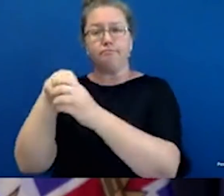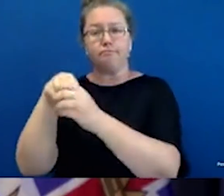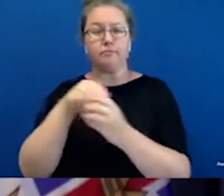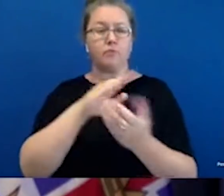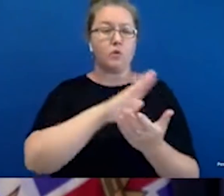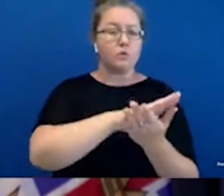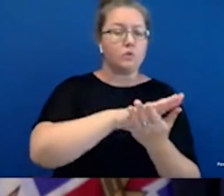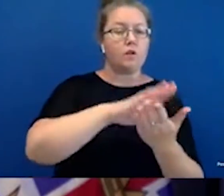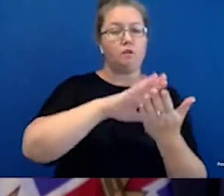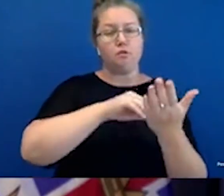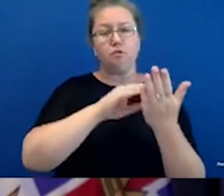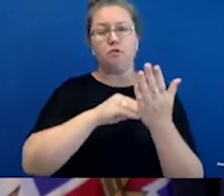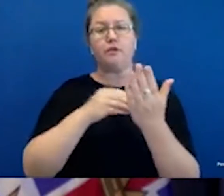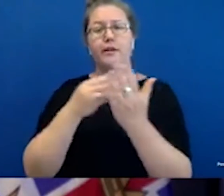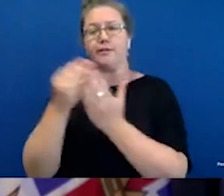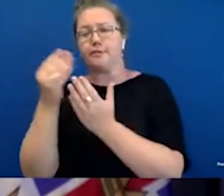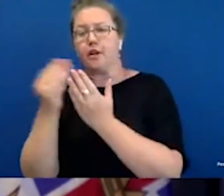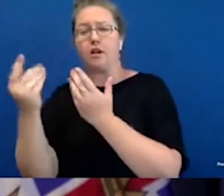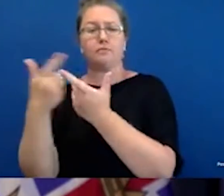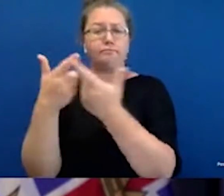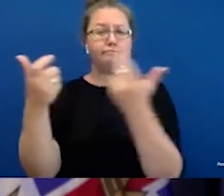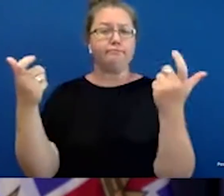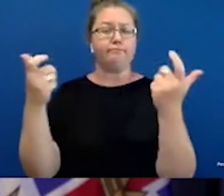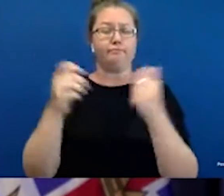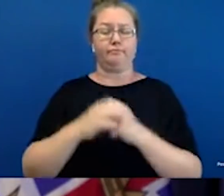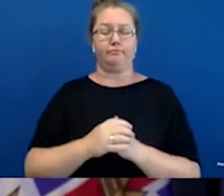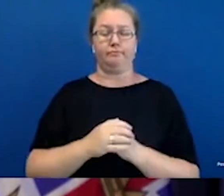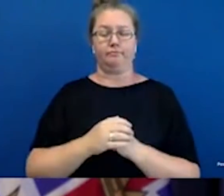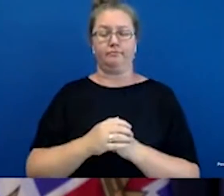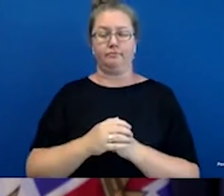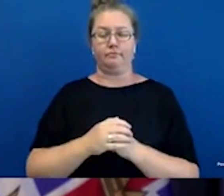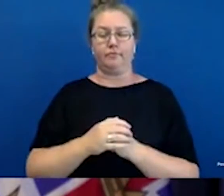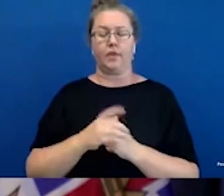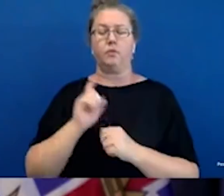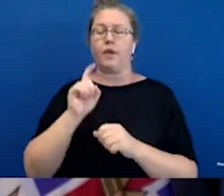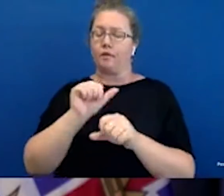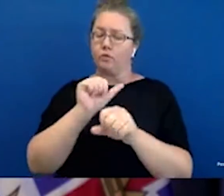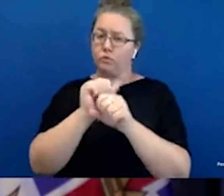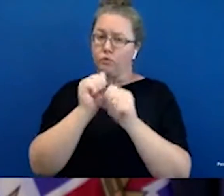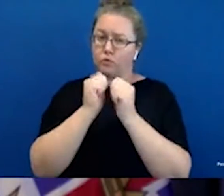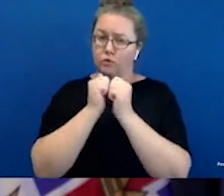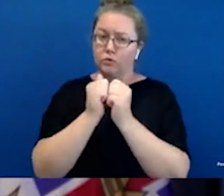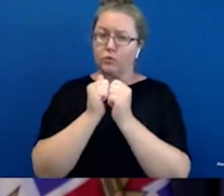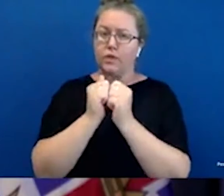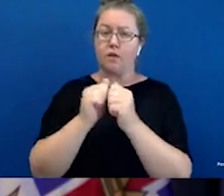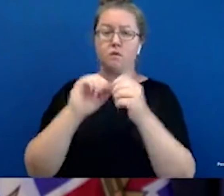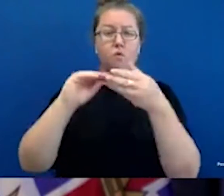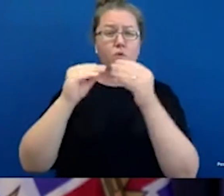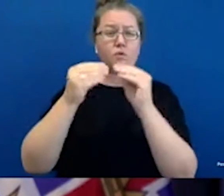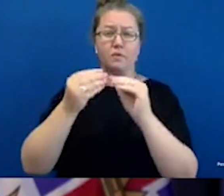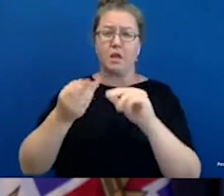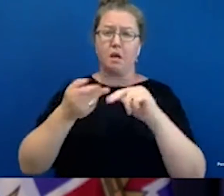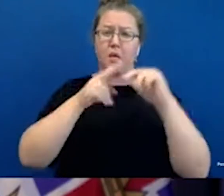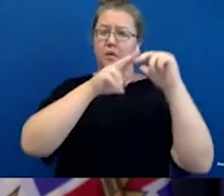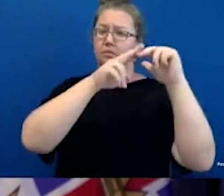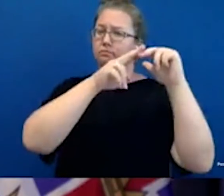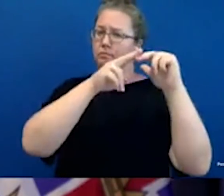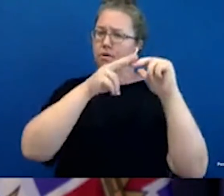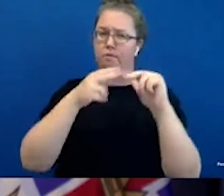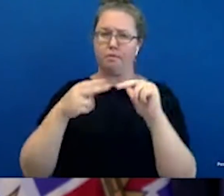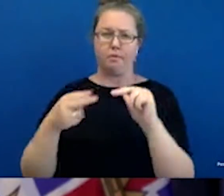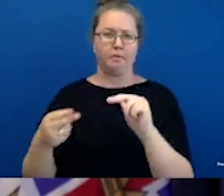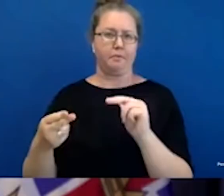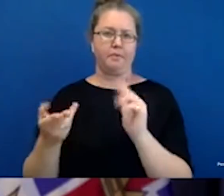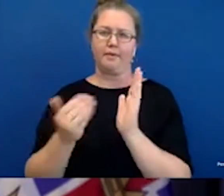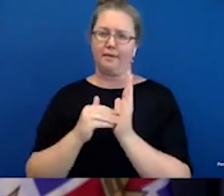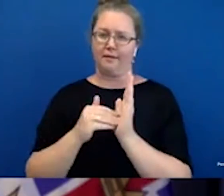need. We need to work together now to push our curve back down. And more than ever, we